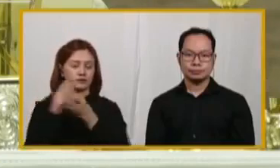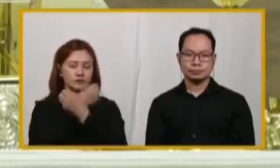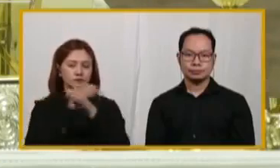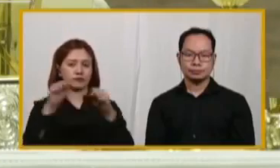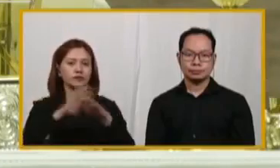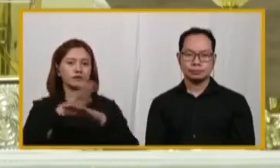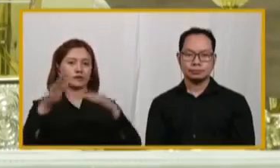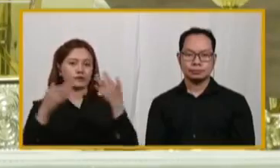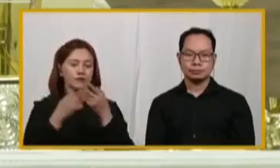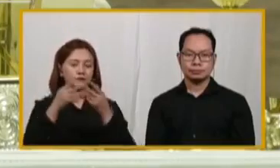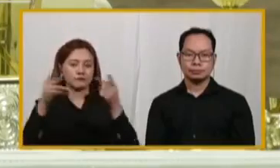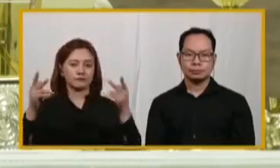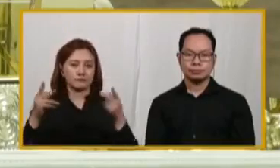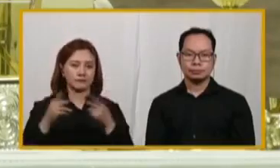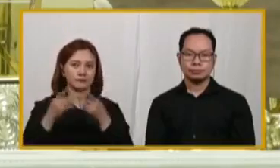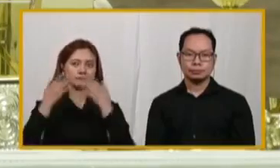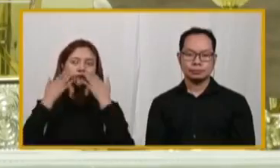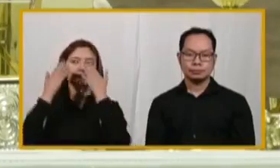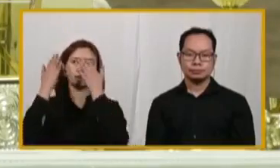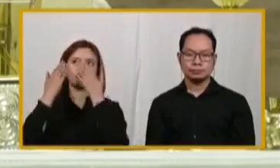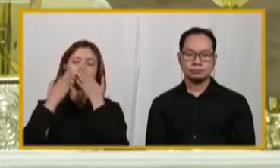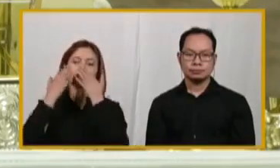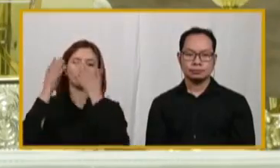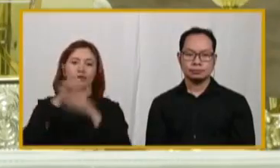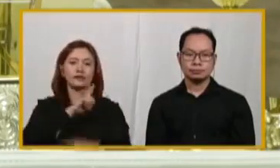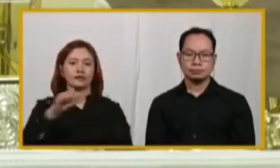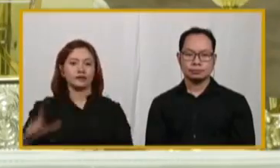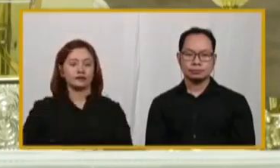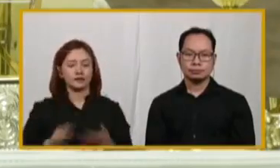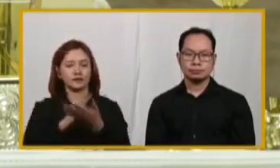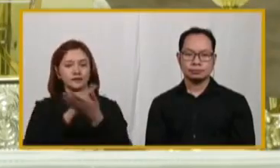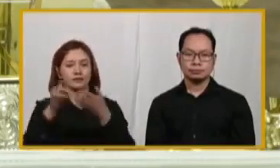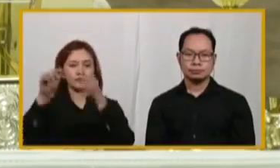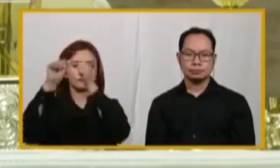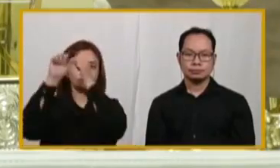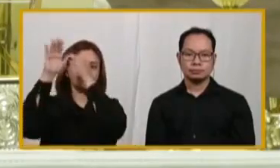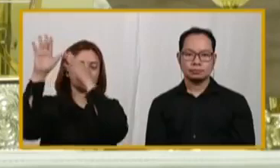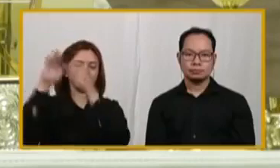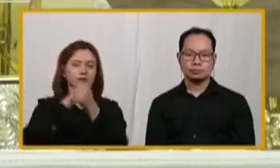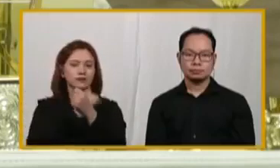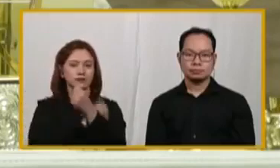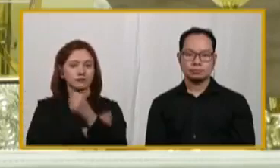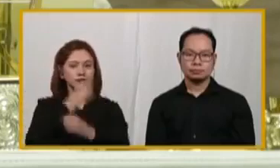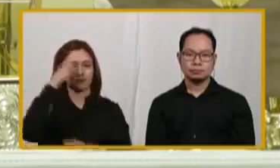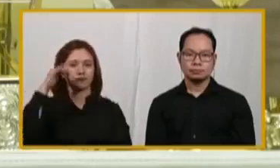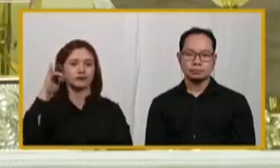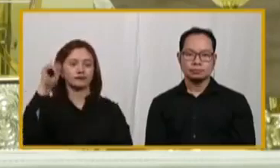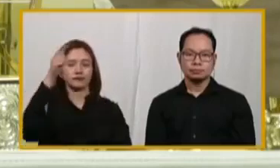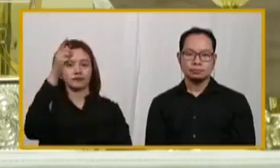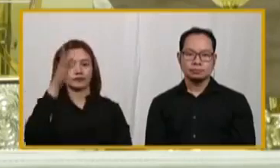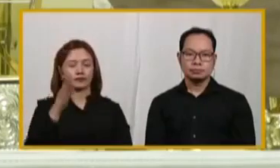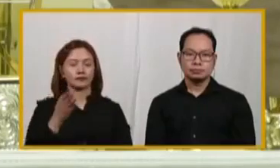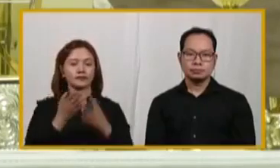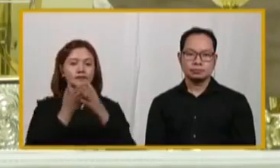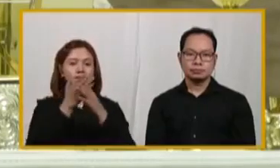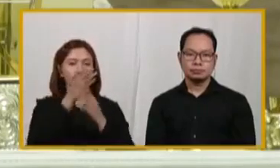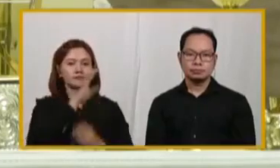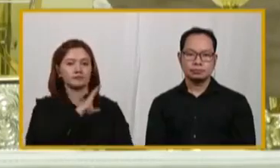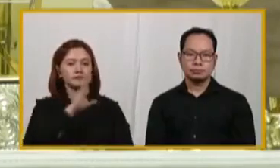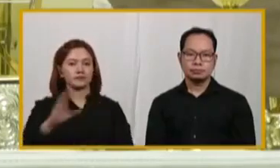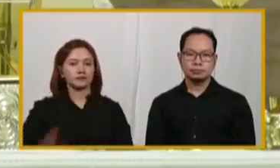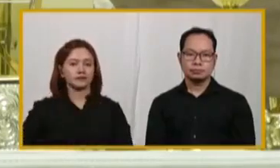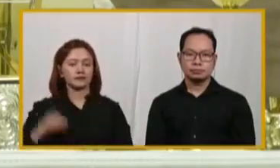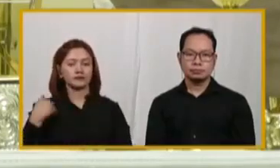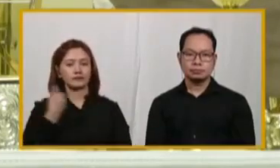and everywhere to give you thanks, Lord, Holy Father, Almighty and Eternal God, through Christ our